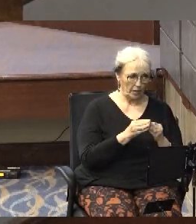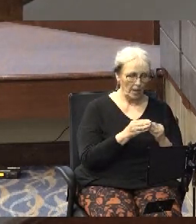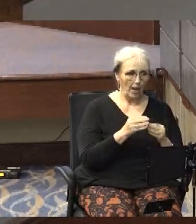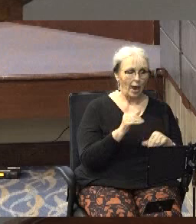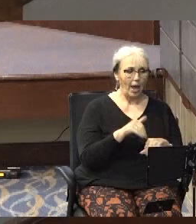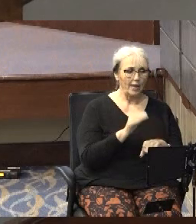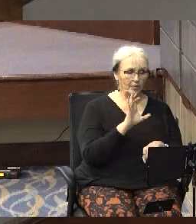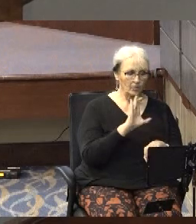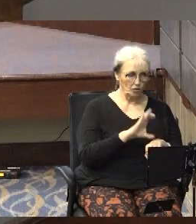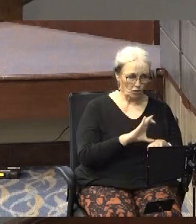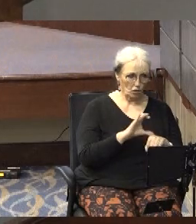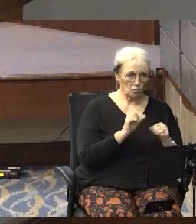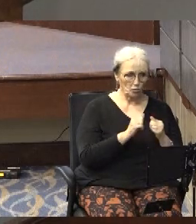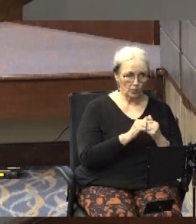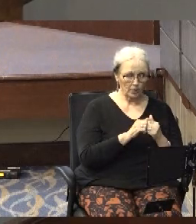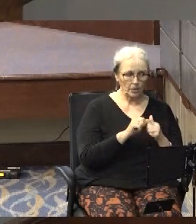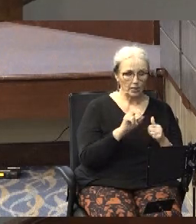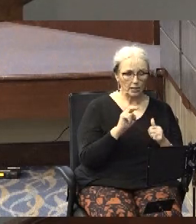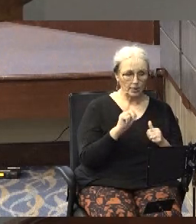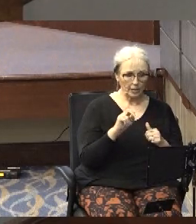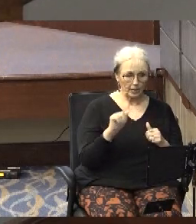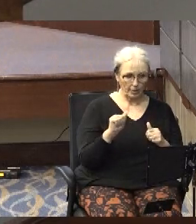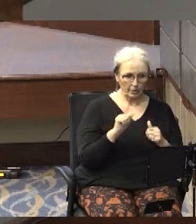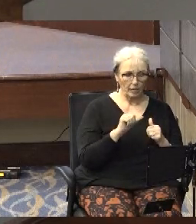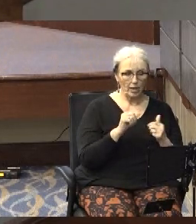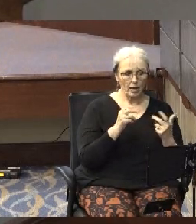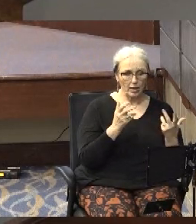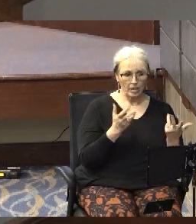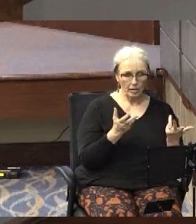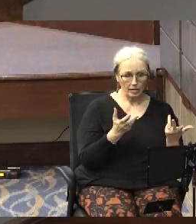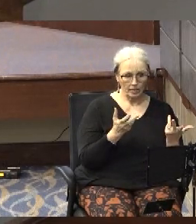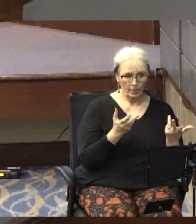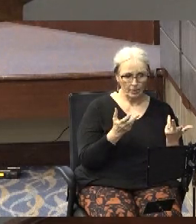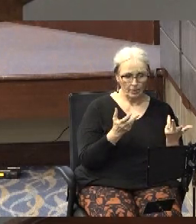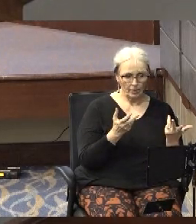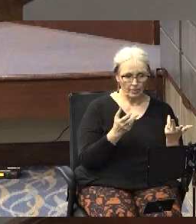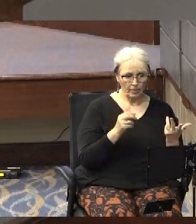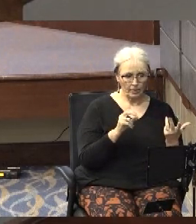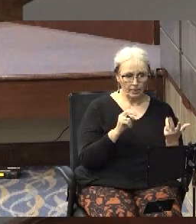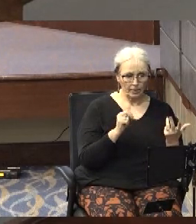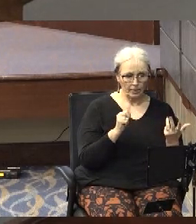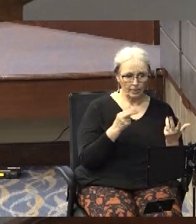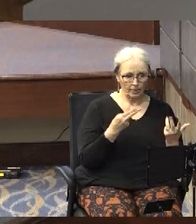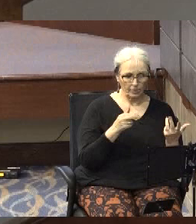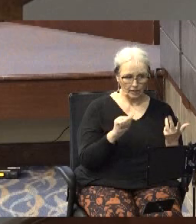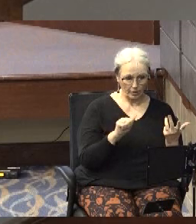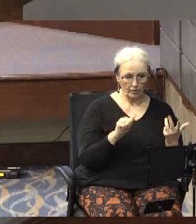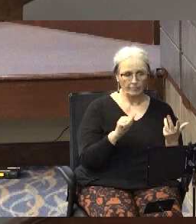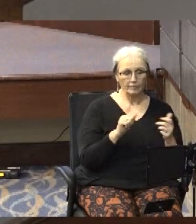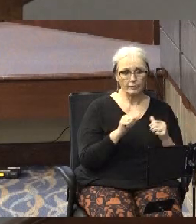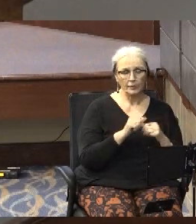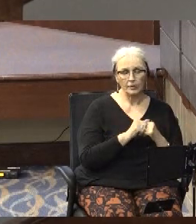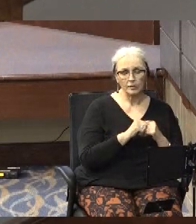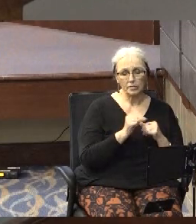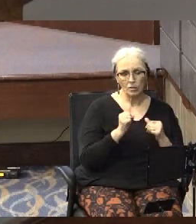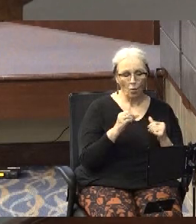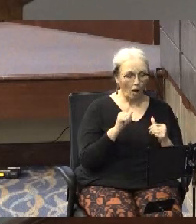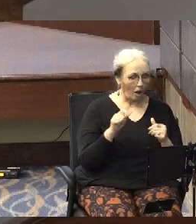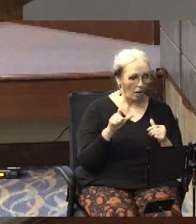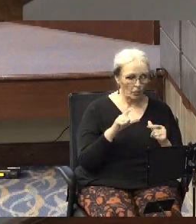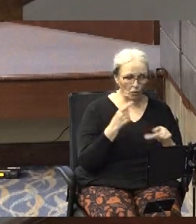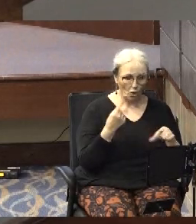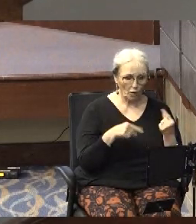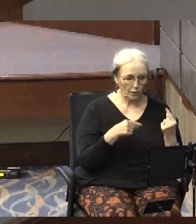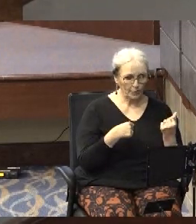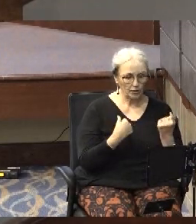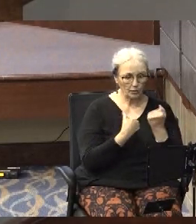church with the neighborhood association. So it seems like all the arguments that are going to be made in support of this have already